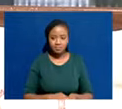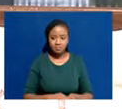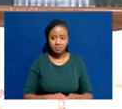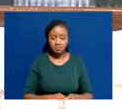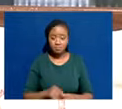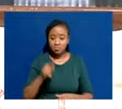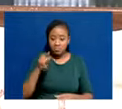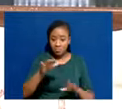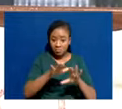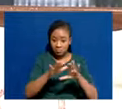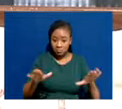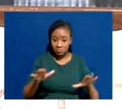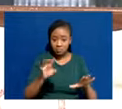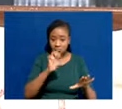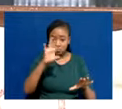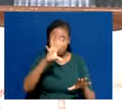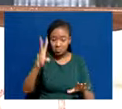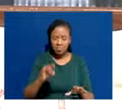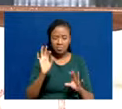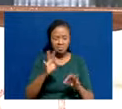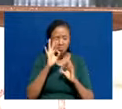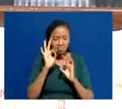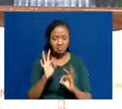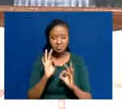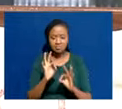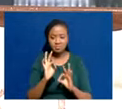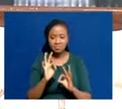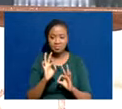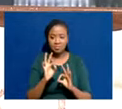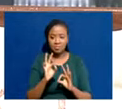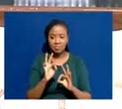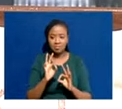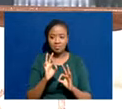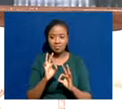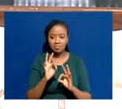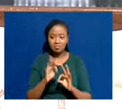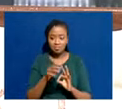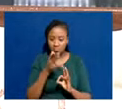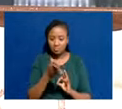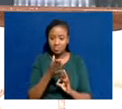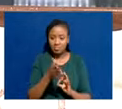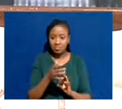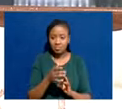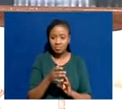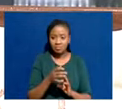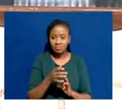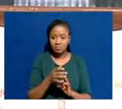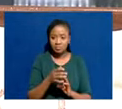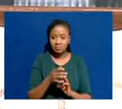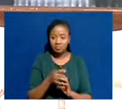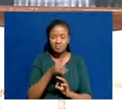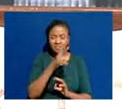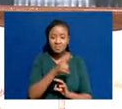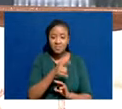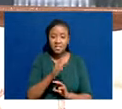in East Africa. Isn't it? Yes. Right there, the CBD, 5 acres. Correct. It was not supposed to be a bus